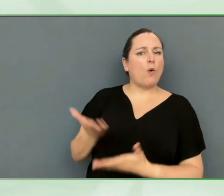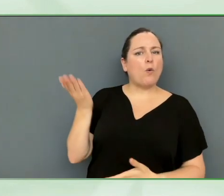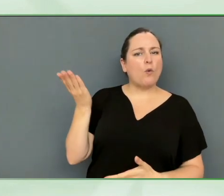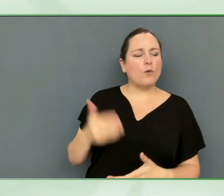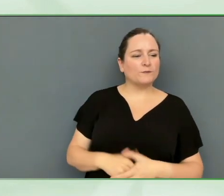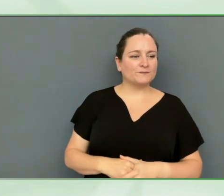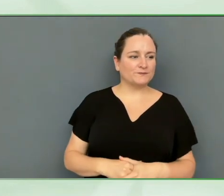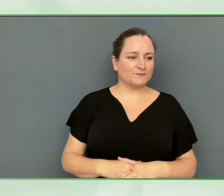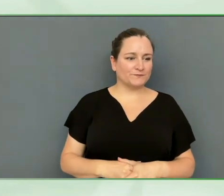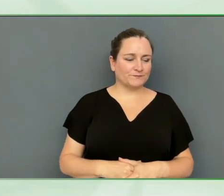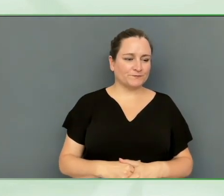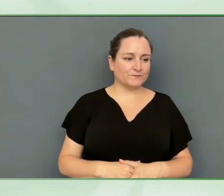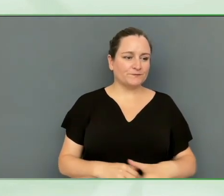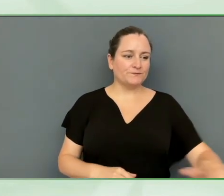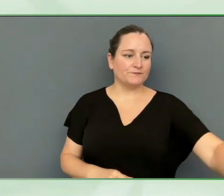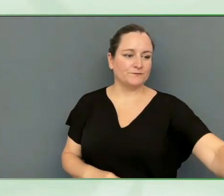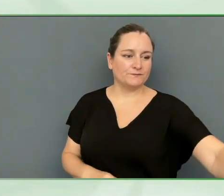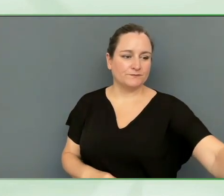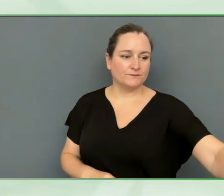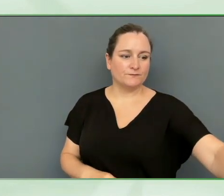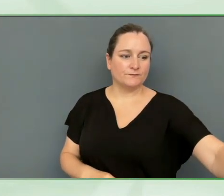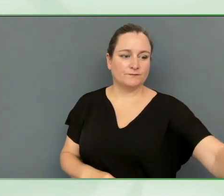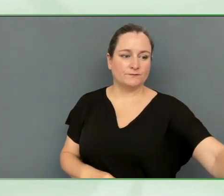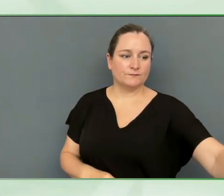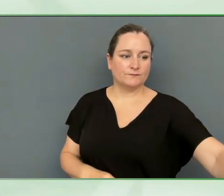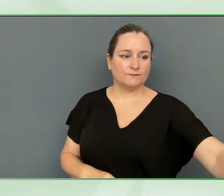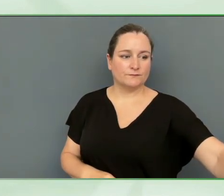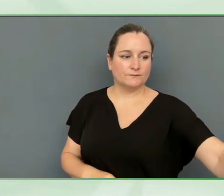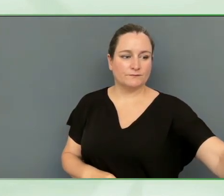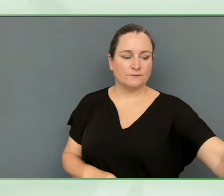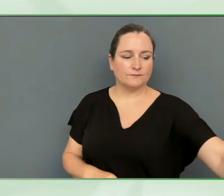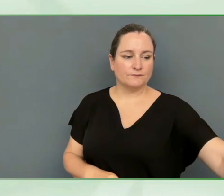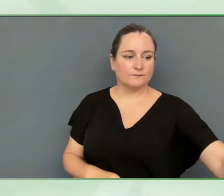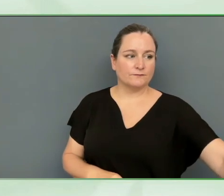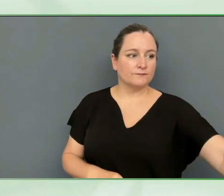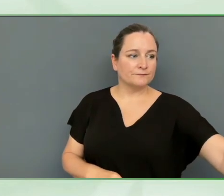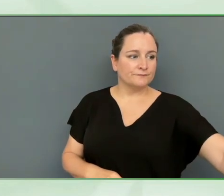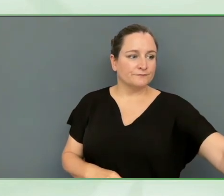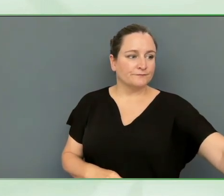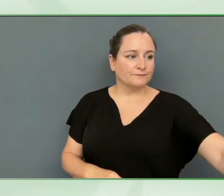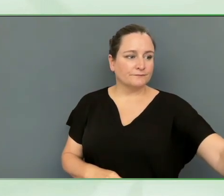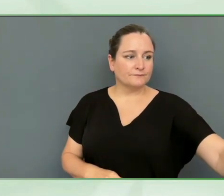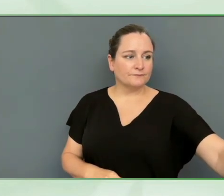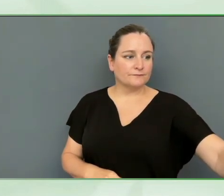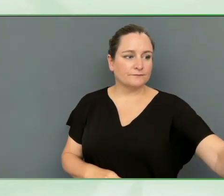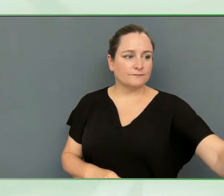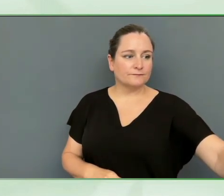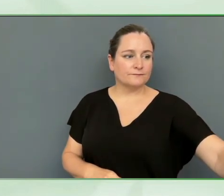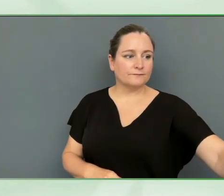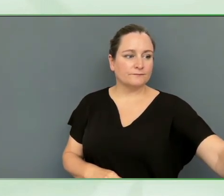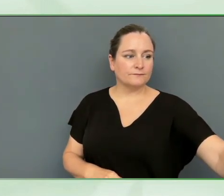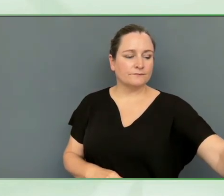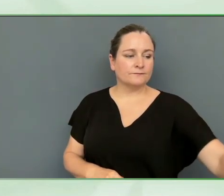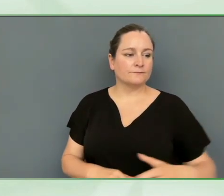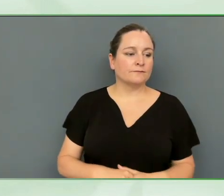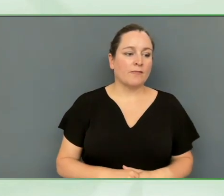So, Stefan, in your work or in your exposure in Netherlands and maybe other places that